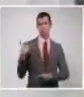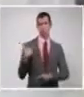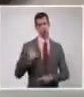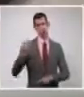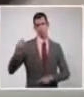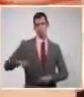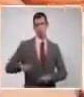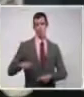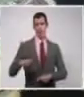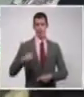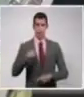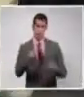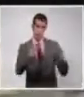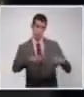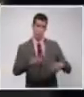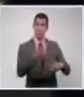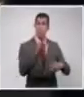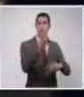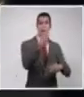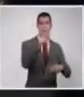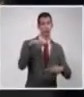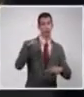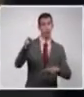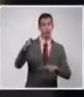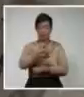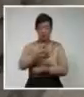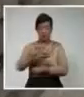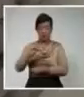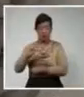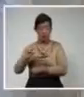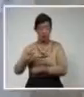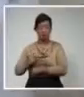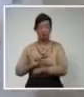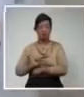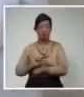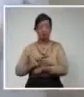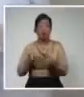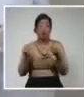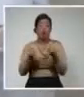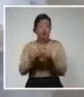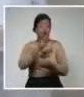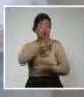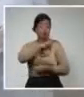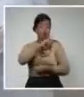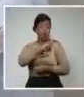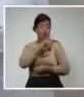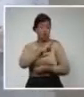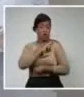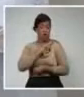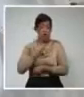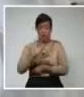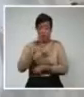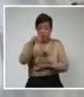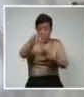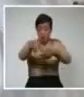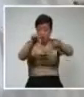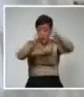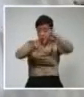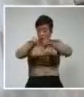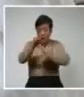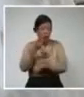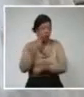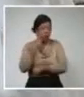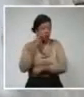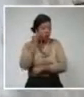population of over 11,400,000 inhabitants and then exporting the rest of the vaccines, especially to